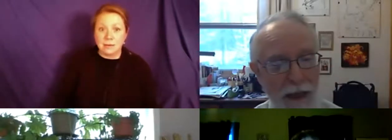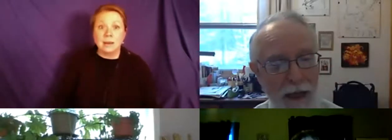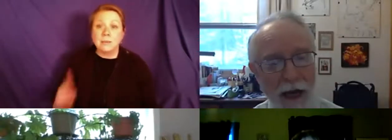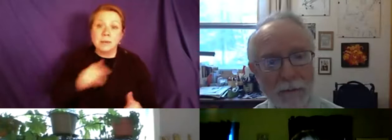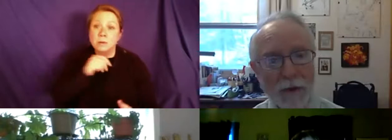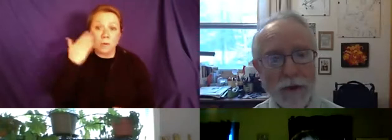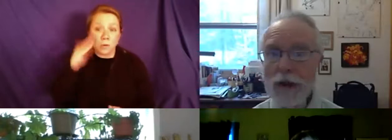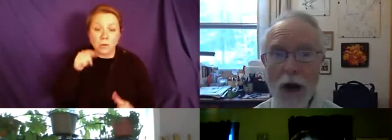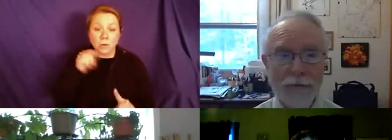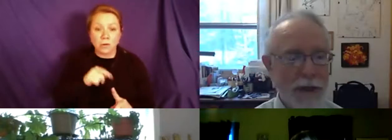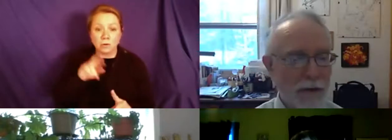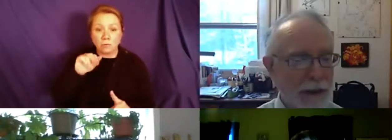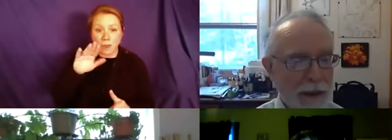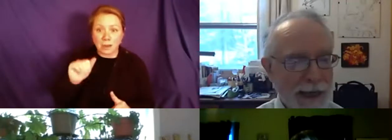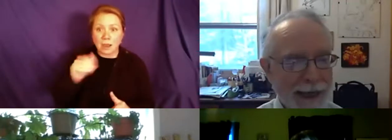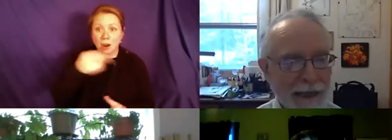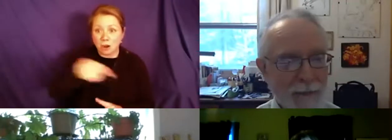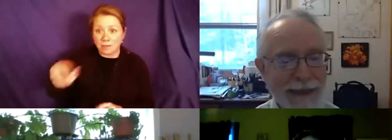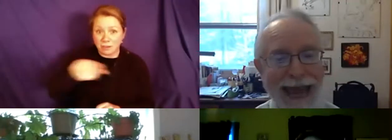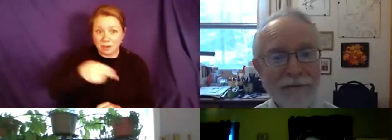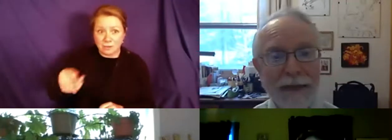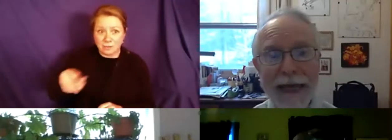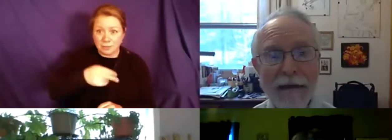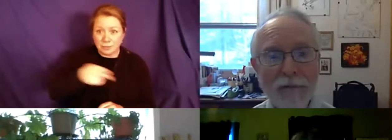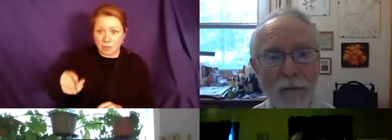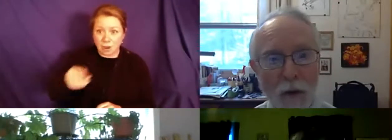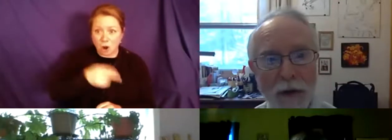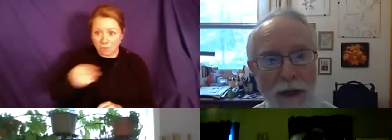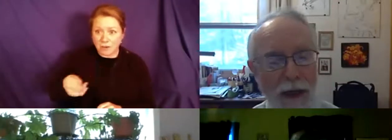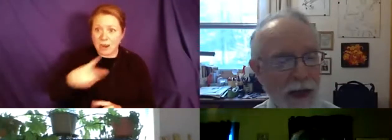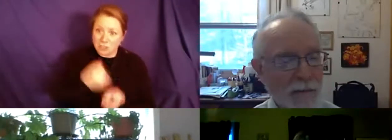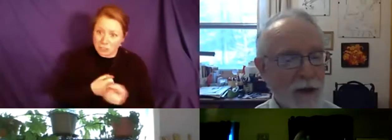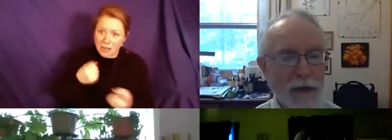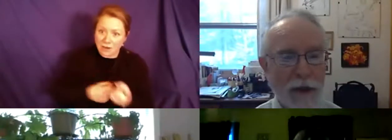Rebecca, she's hard of hearing and has been advocating for